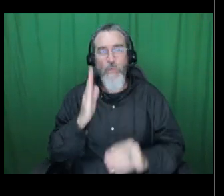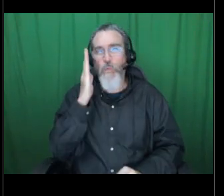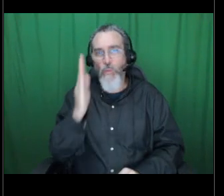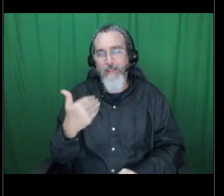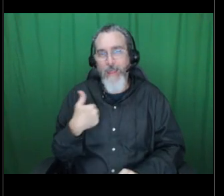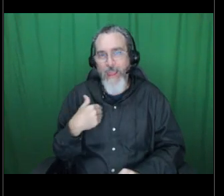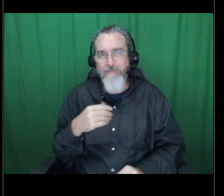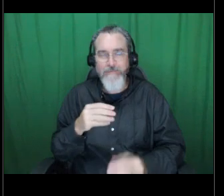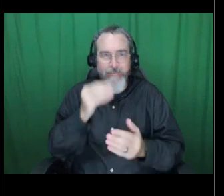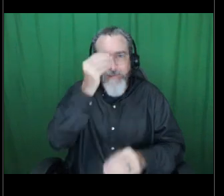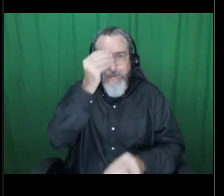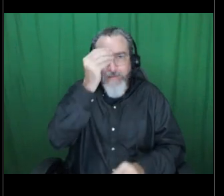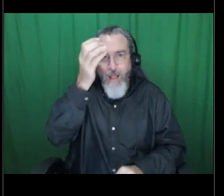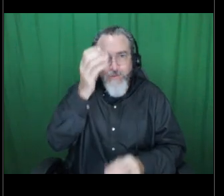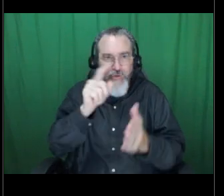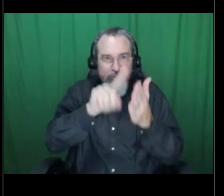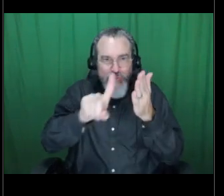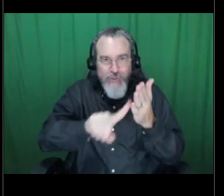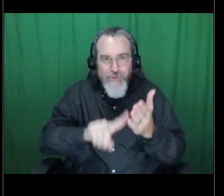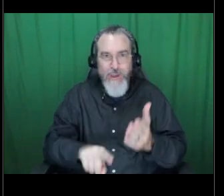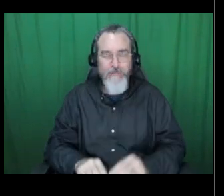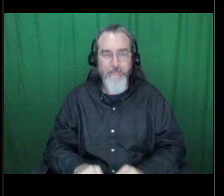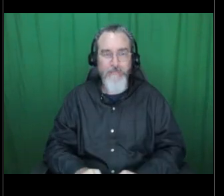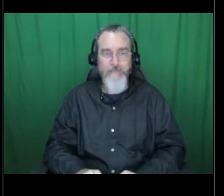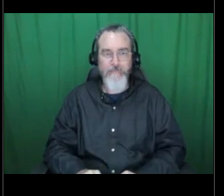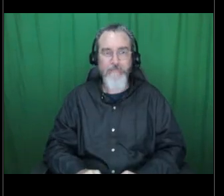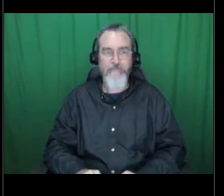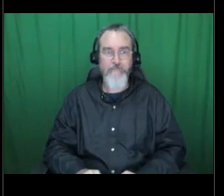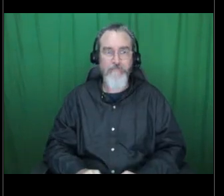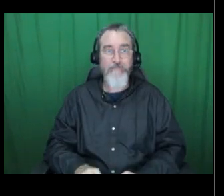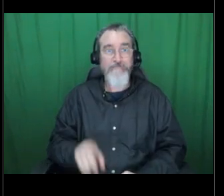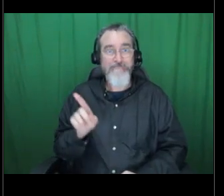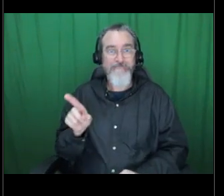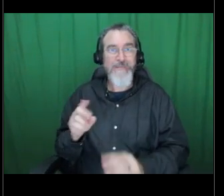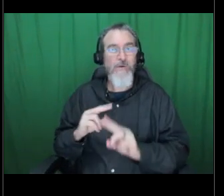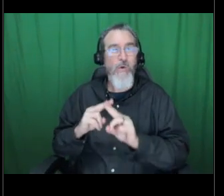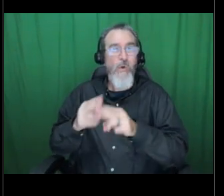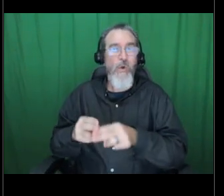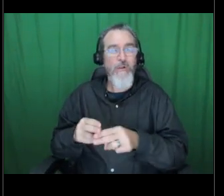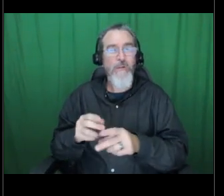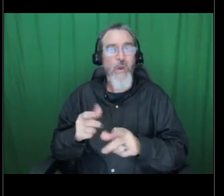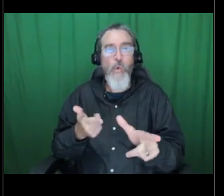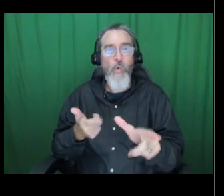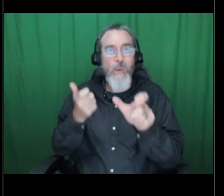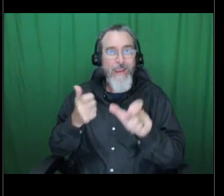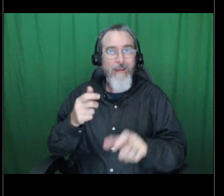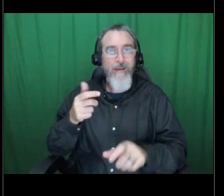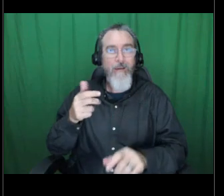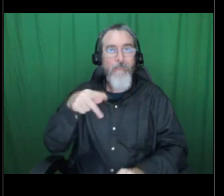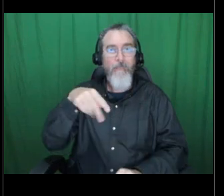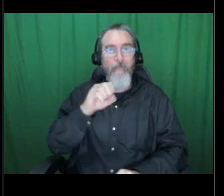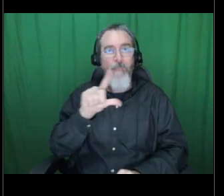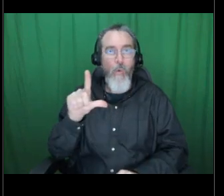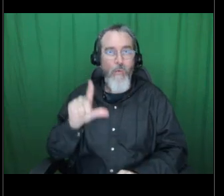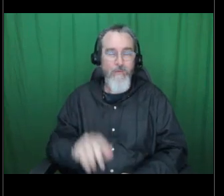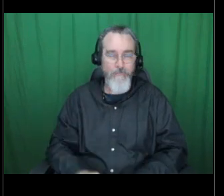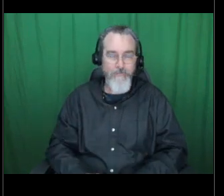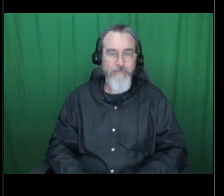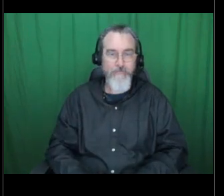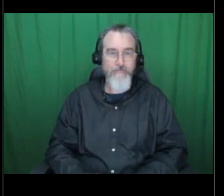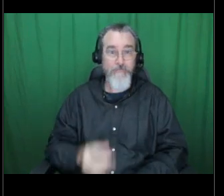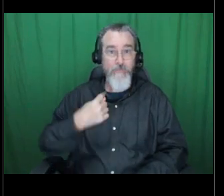The GoToWebinar platform calls these quick polls. When we launch the polls,